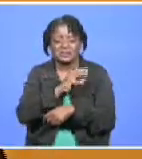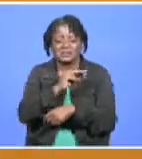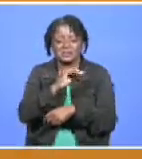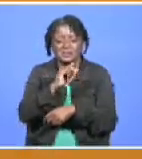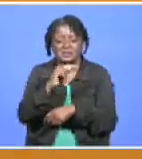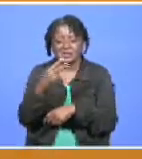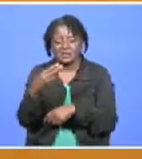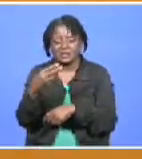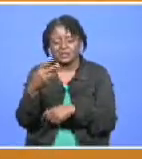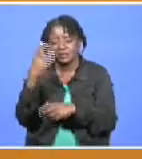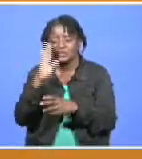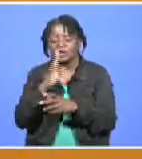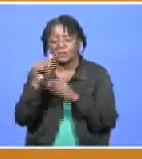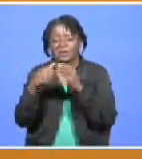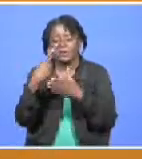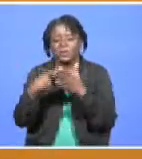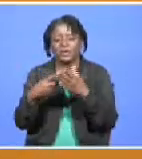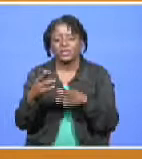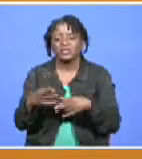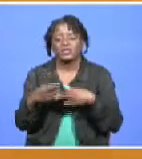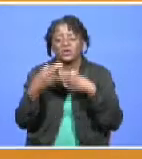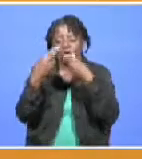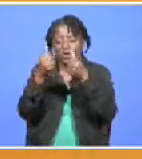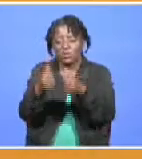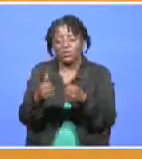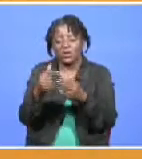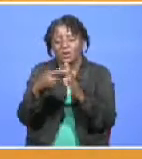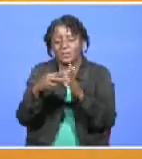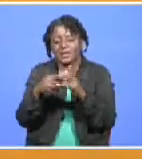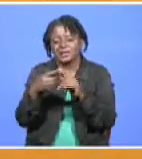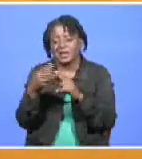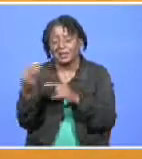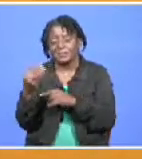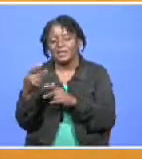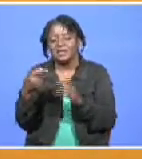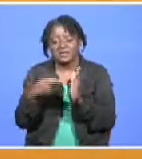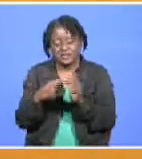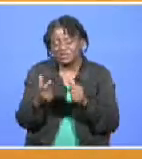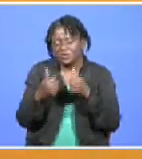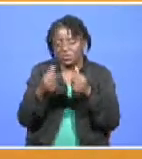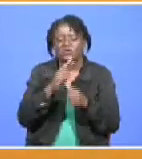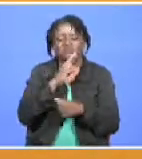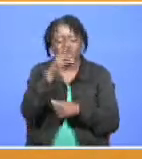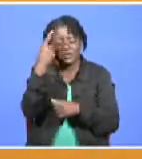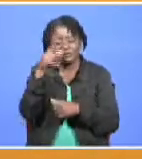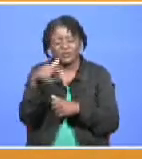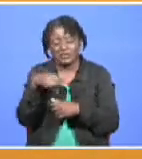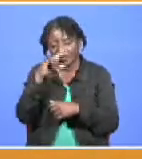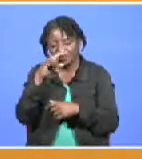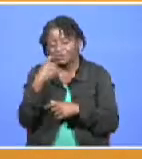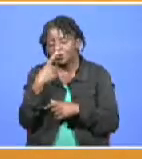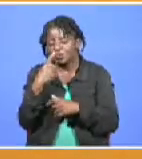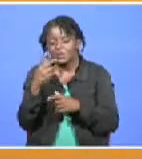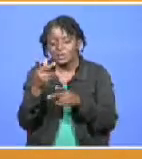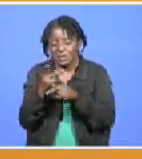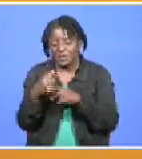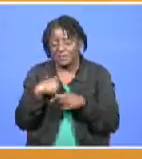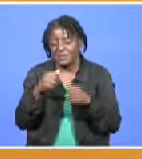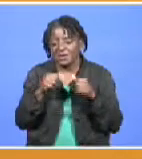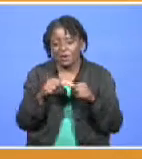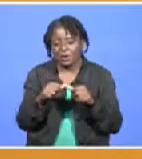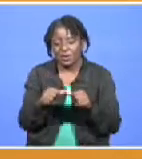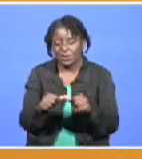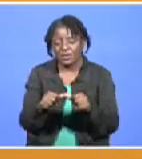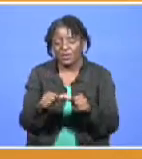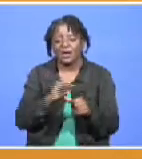Well, this really for the kids, because that's who keep me going. You know, I work in the community with youngsters between the age of 7